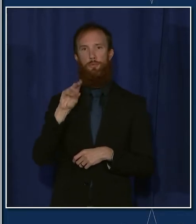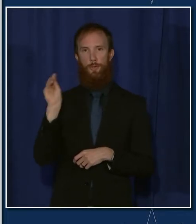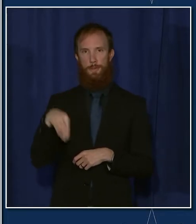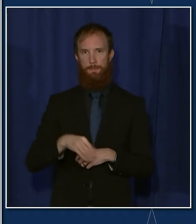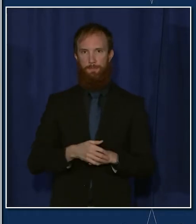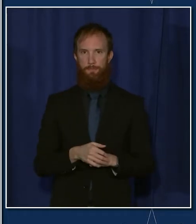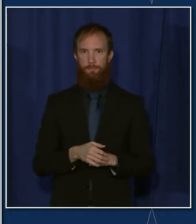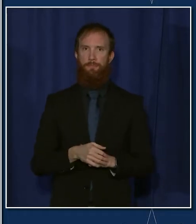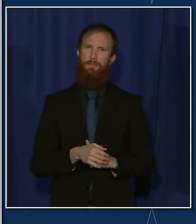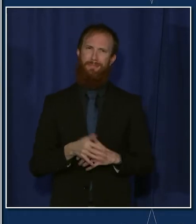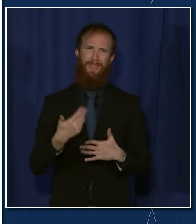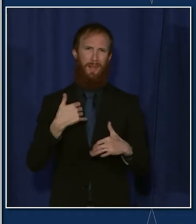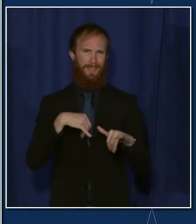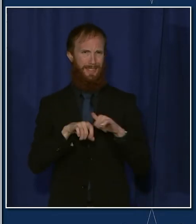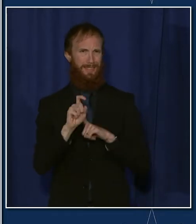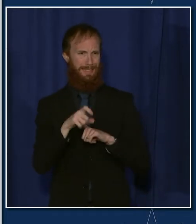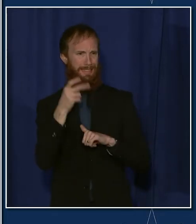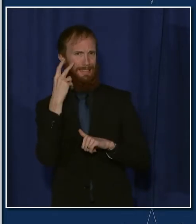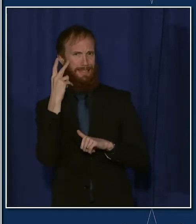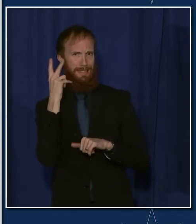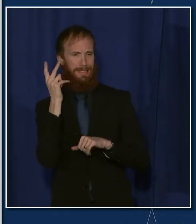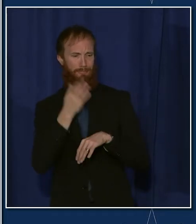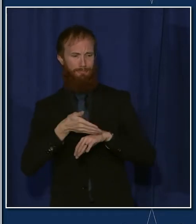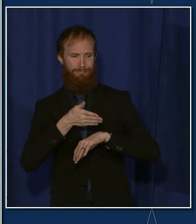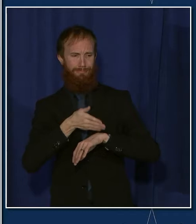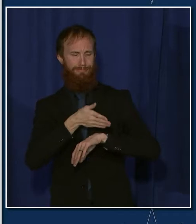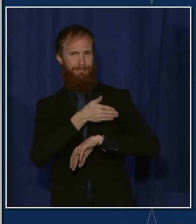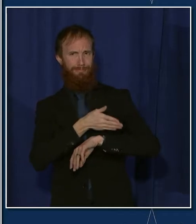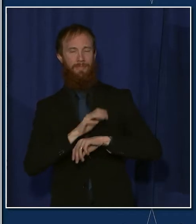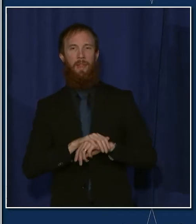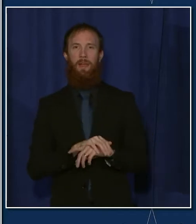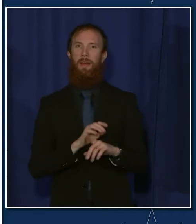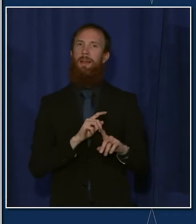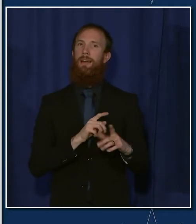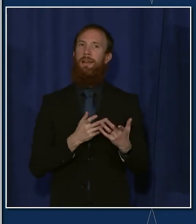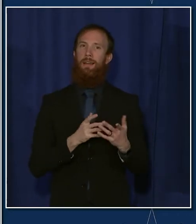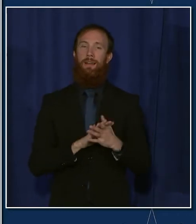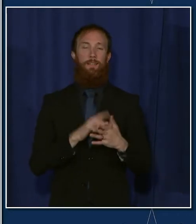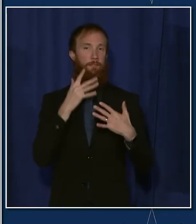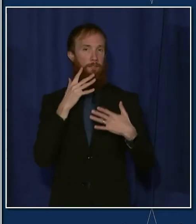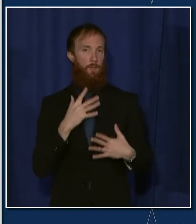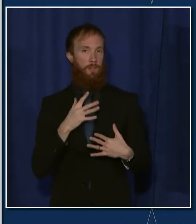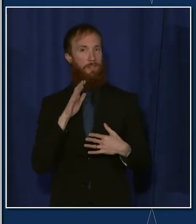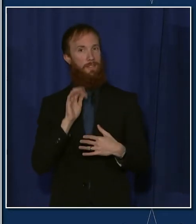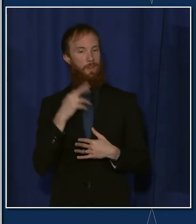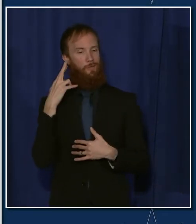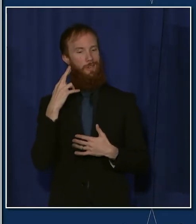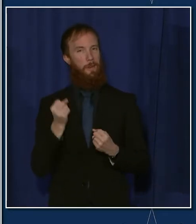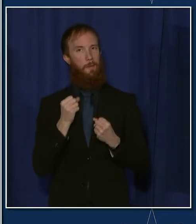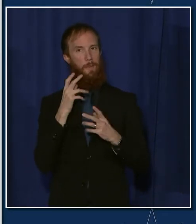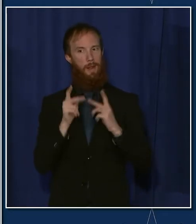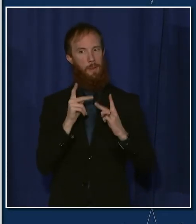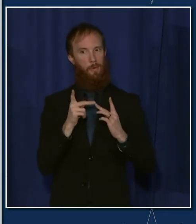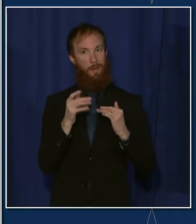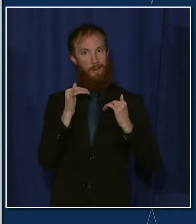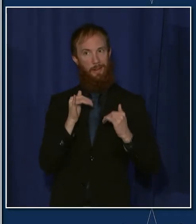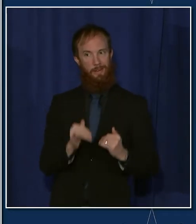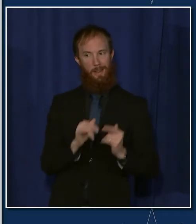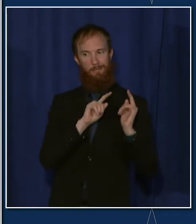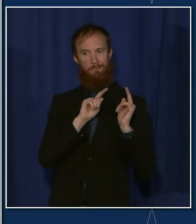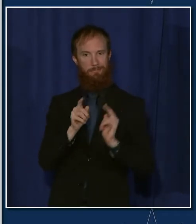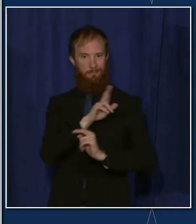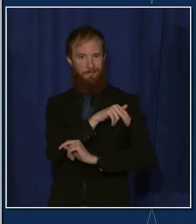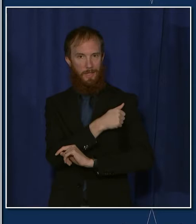still have a ways to go. And unfortunately, that is why the majority of the people currently being hospitalized and dying